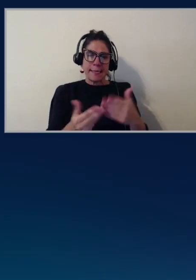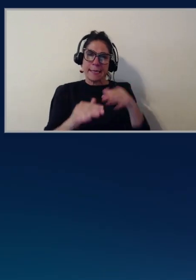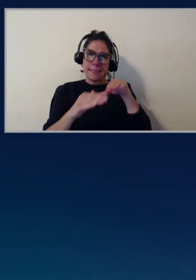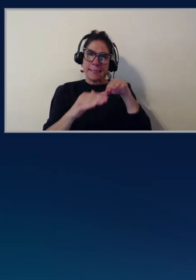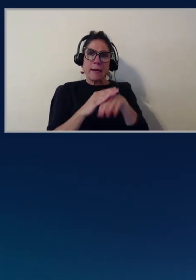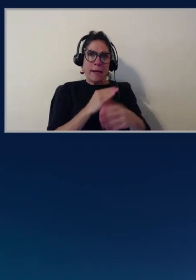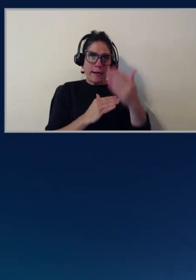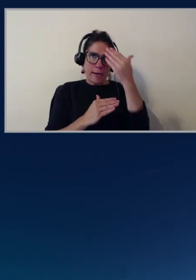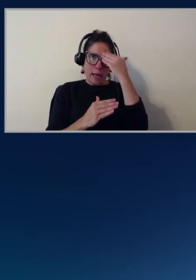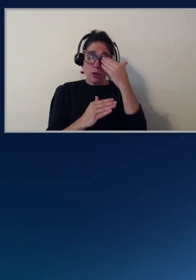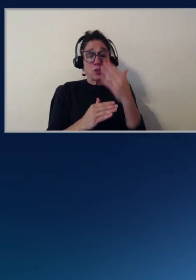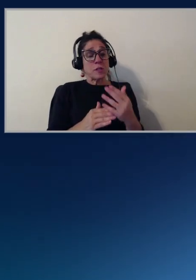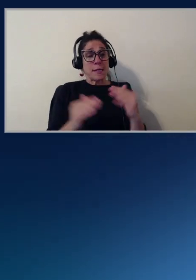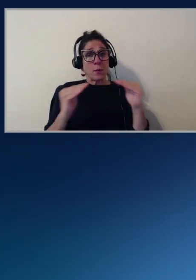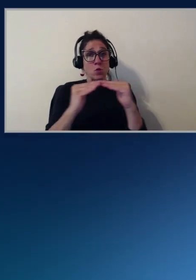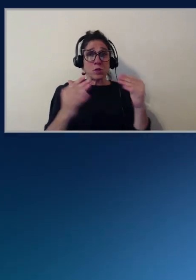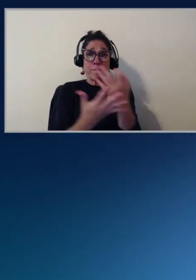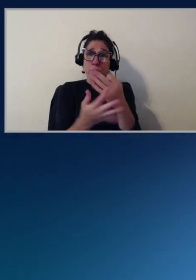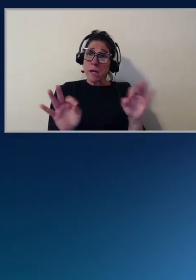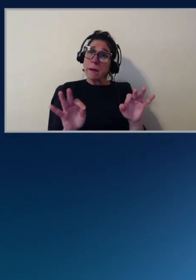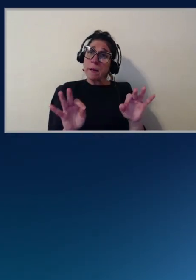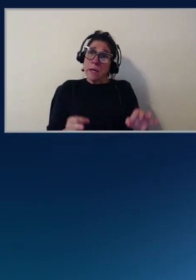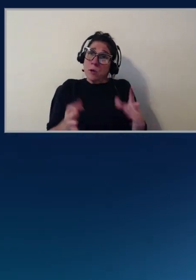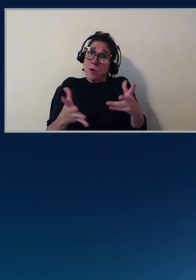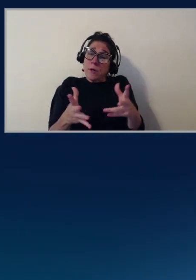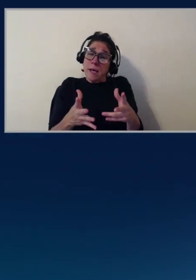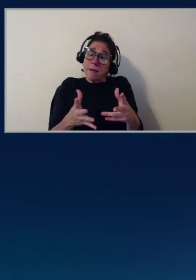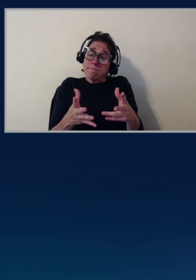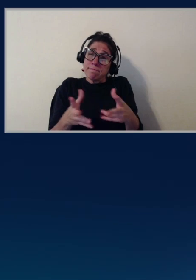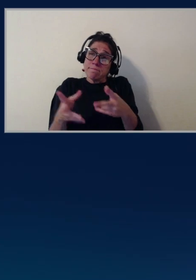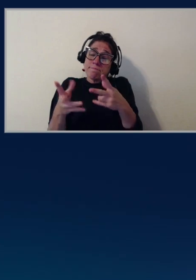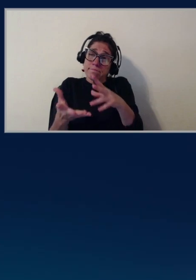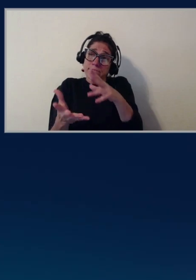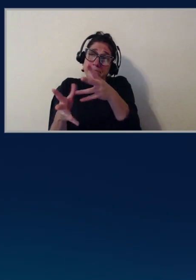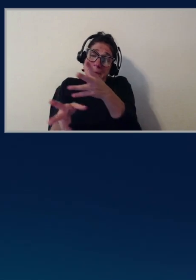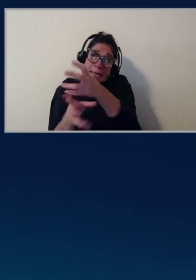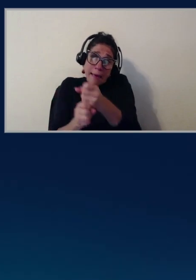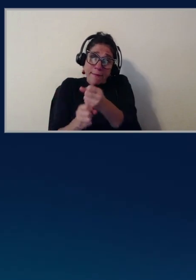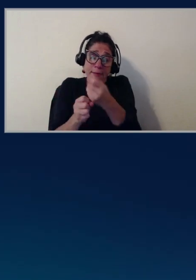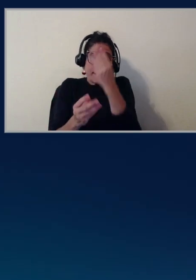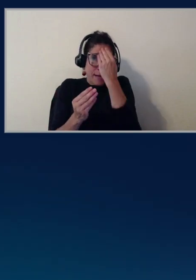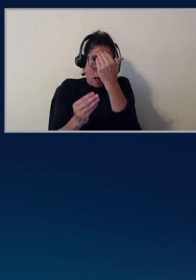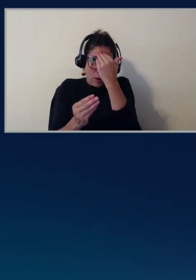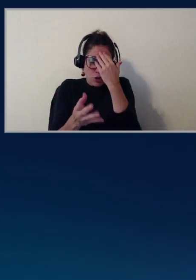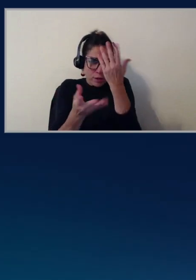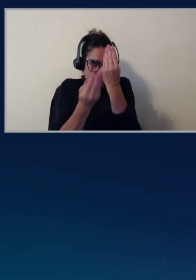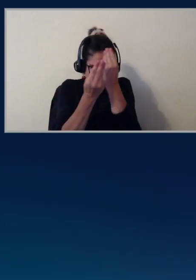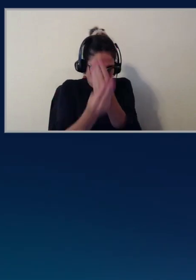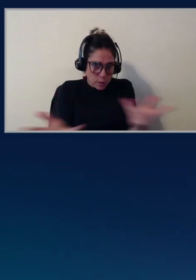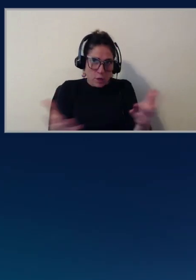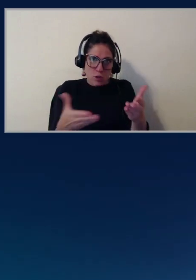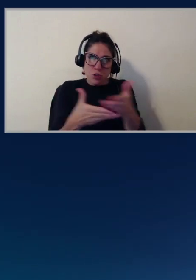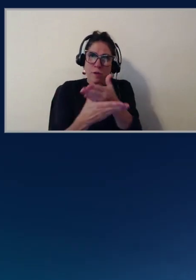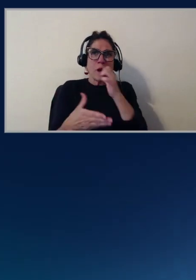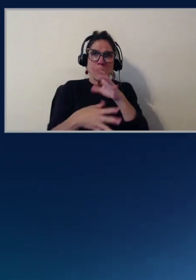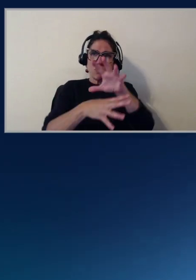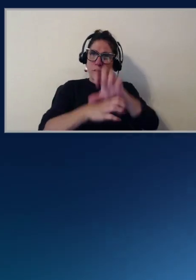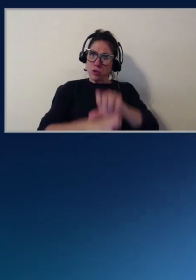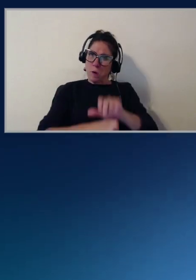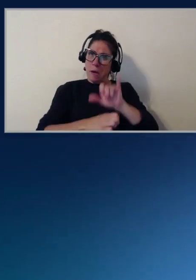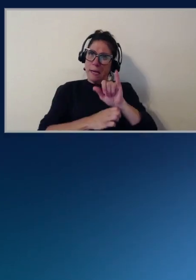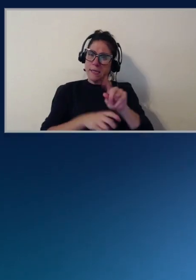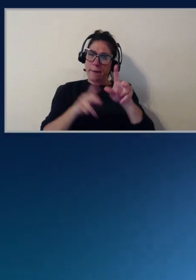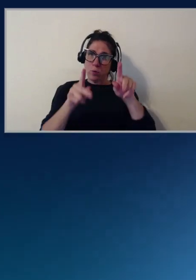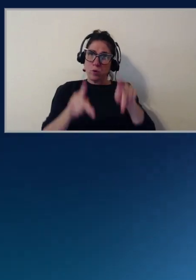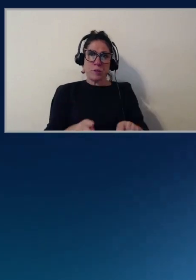better that you're able to aggregate that knowledge and share it, you want your non-traditional IT person or a business user to be able to